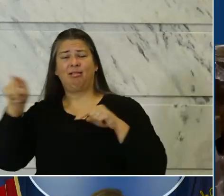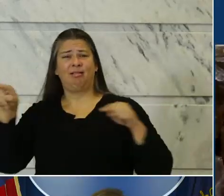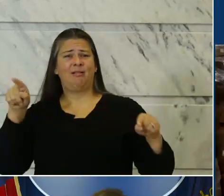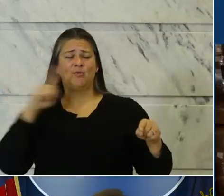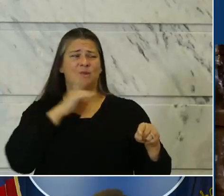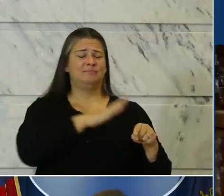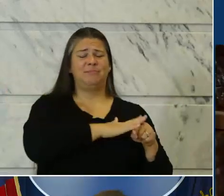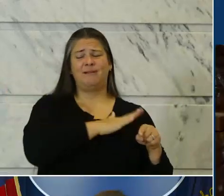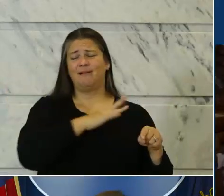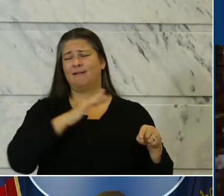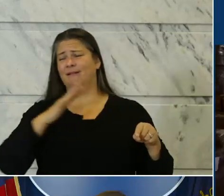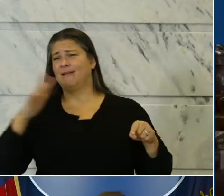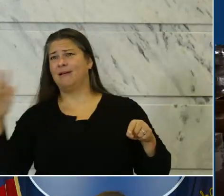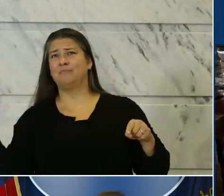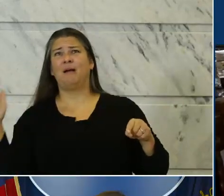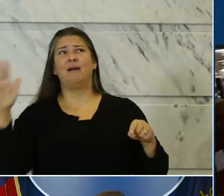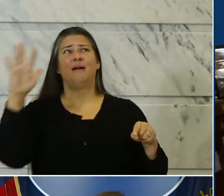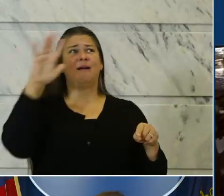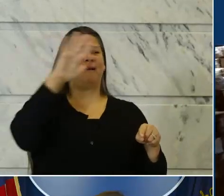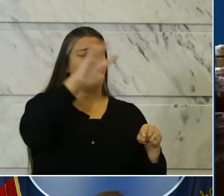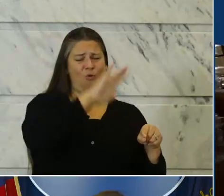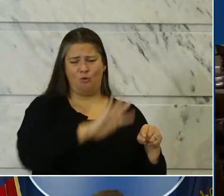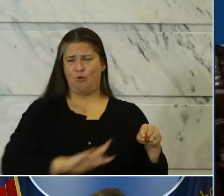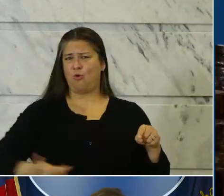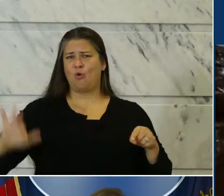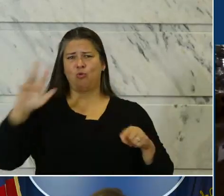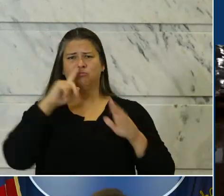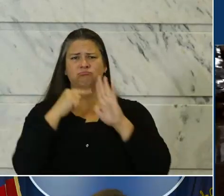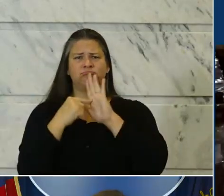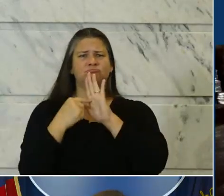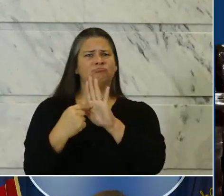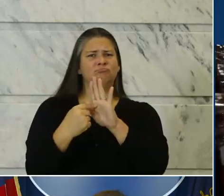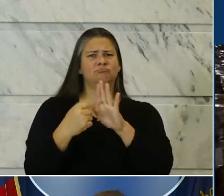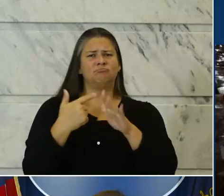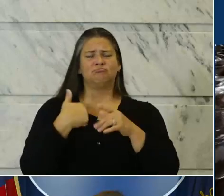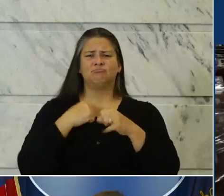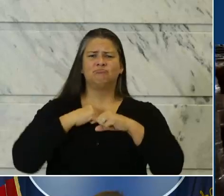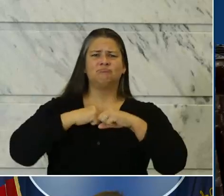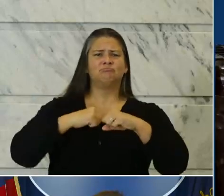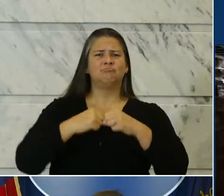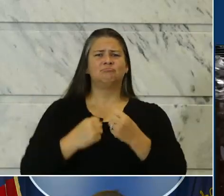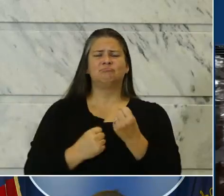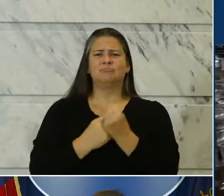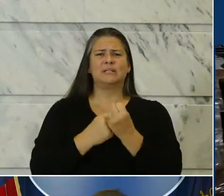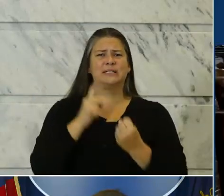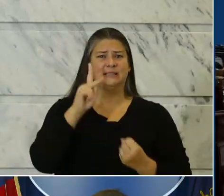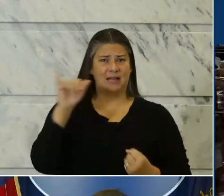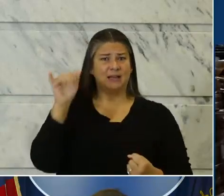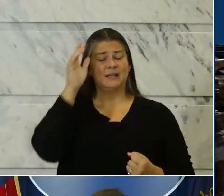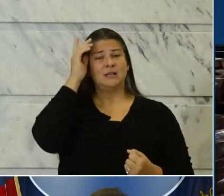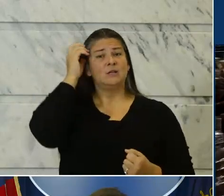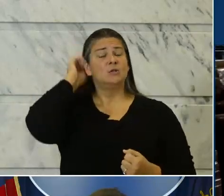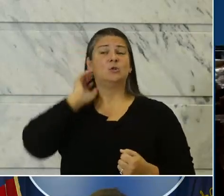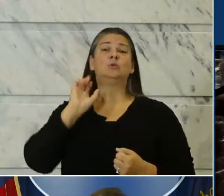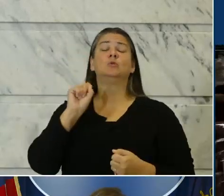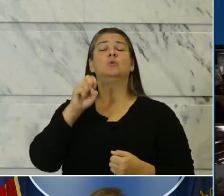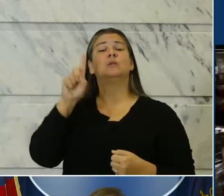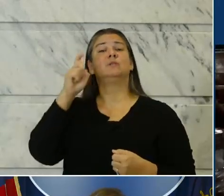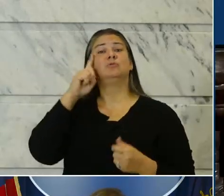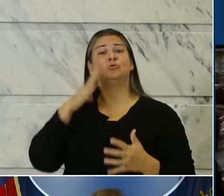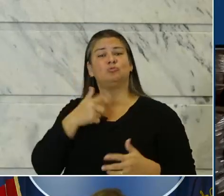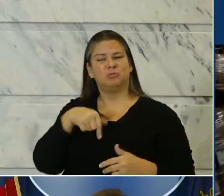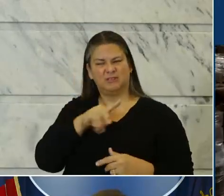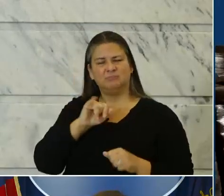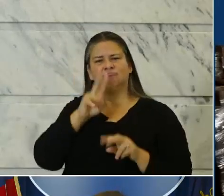weeks ago, Governor Beshear and I visited the Department for Public Health's warehouse to show the success in securing PPE for